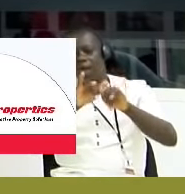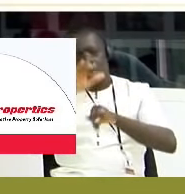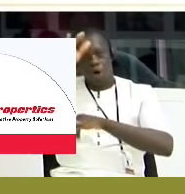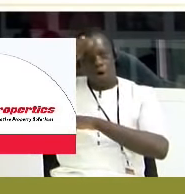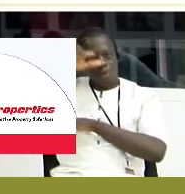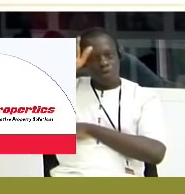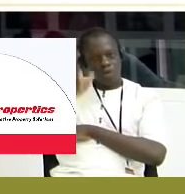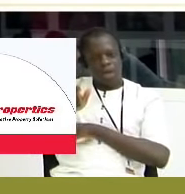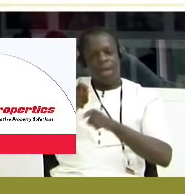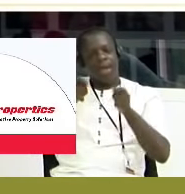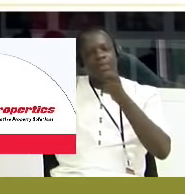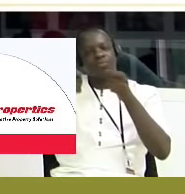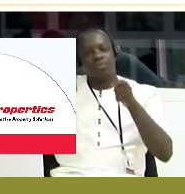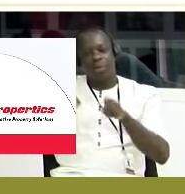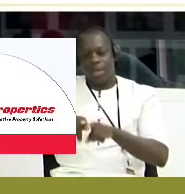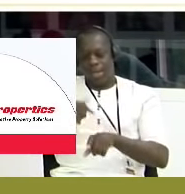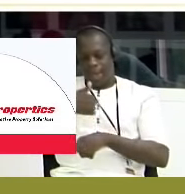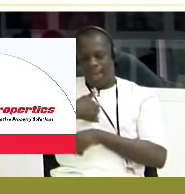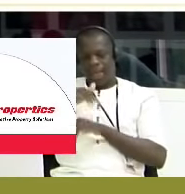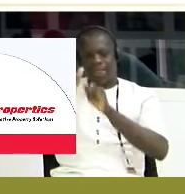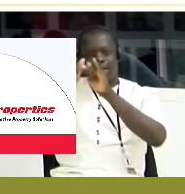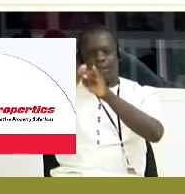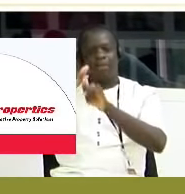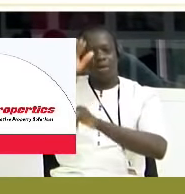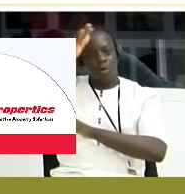as Commissioner of Administration